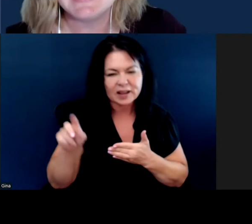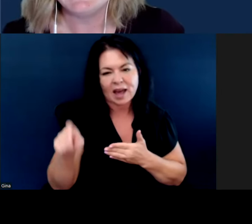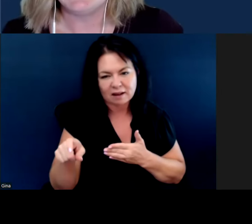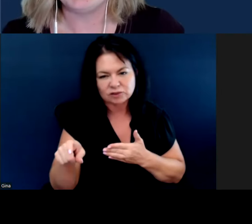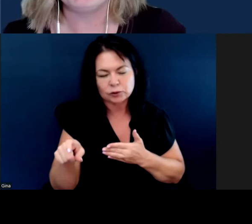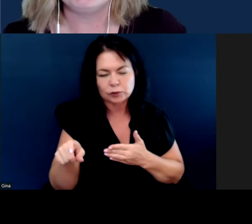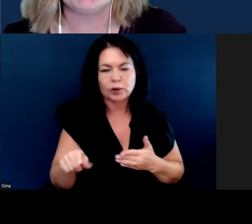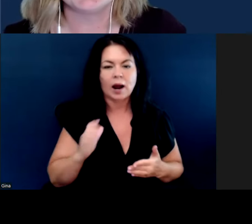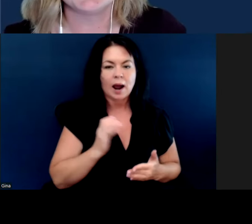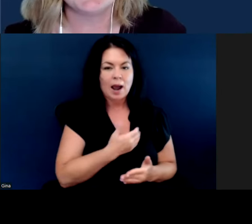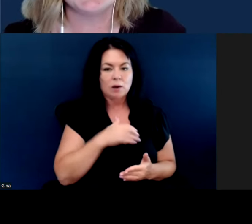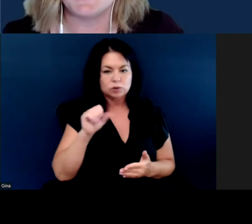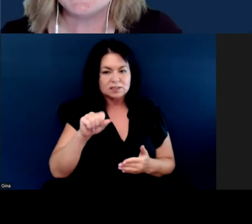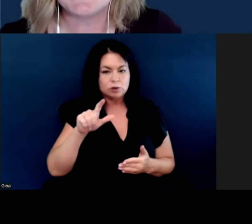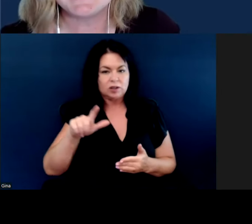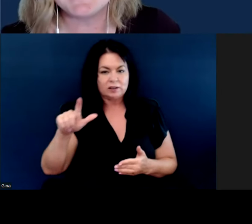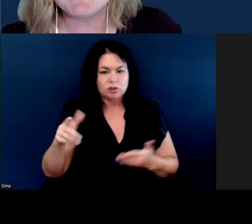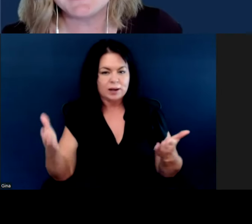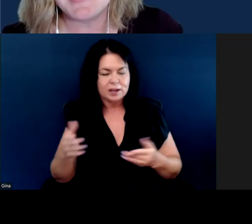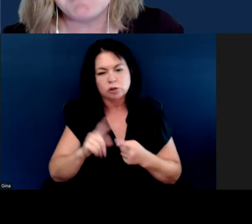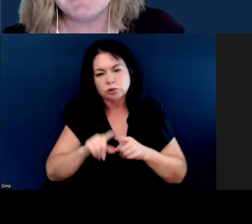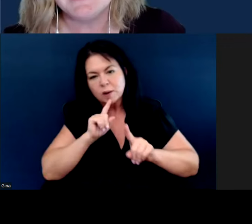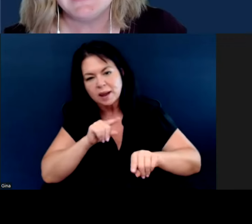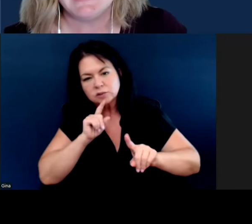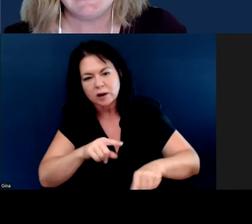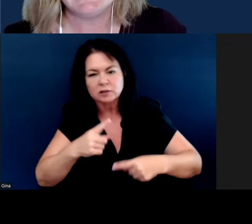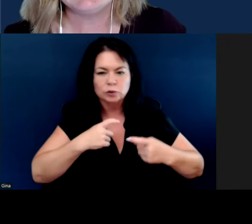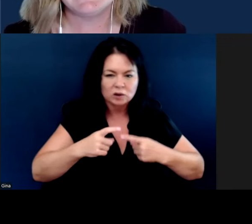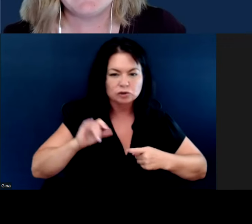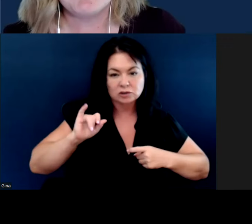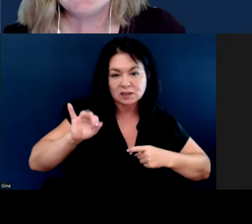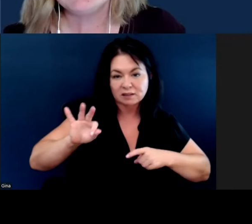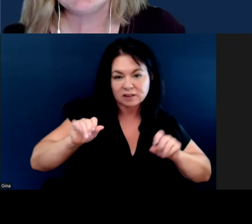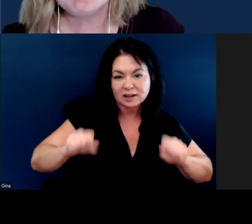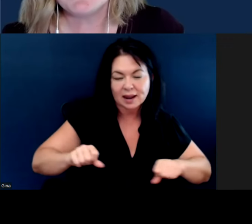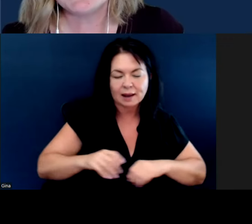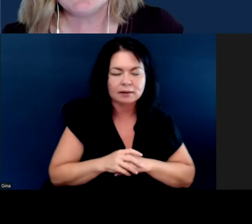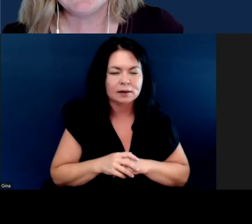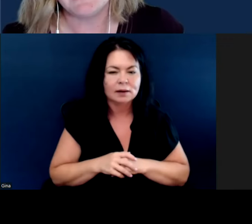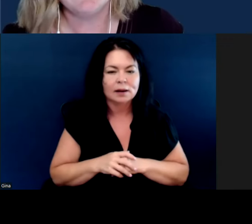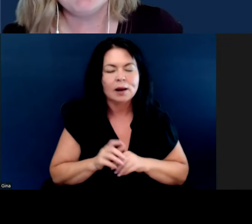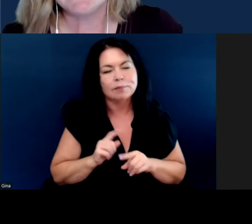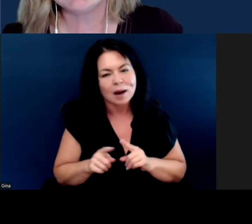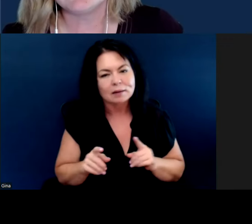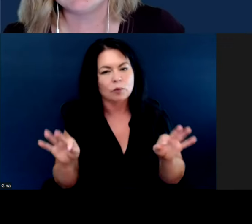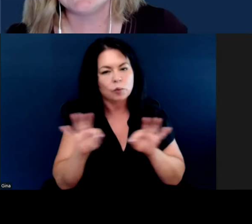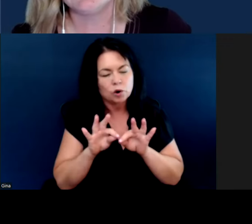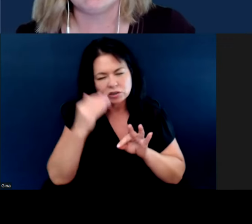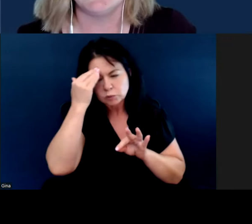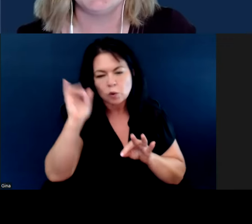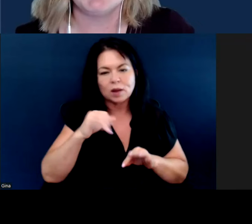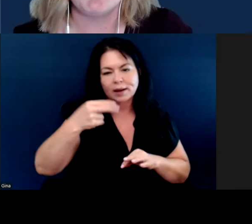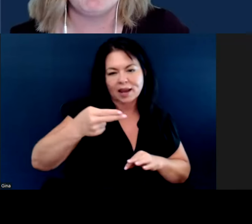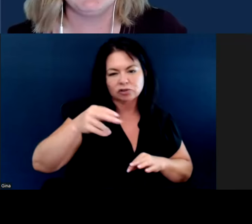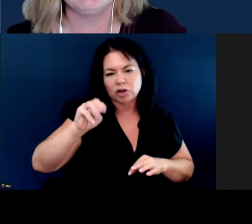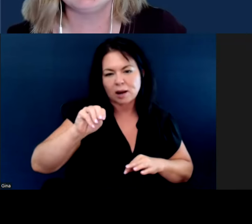assist. There's also these great resources, which we'll talk about. And but it's just important to know, like a health maintenance organization or